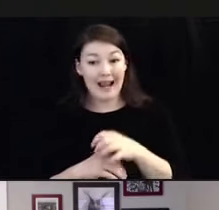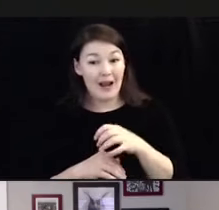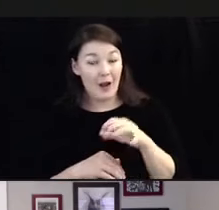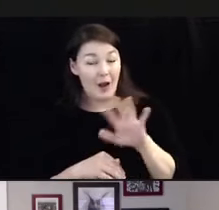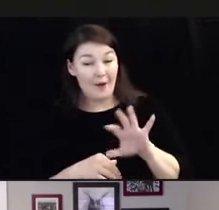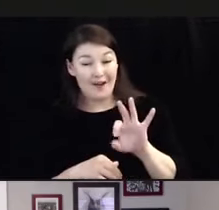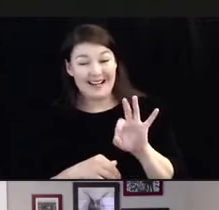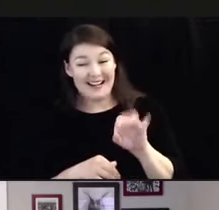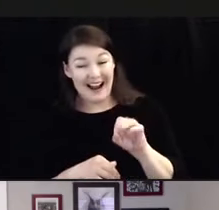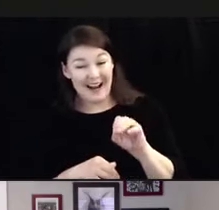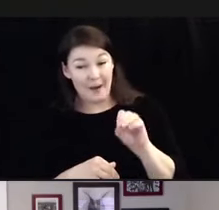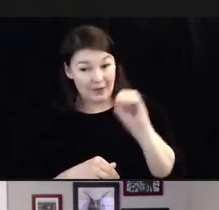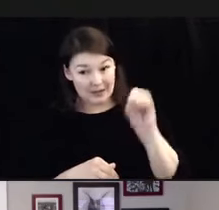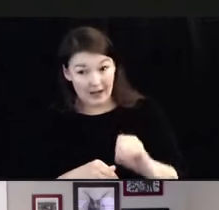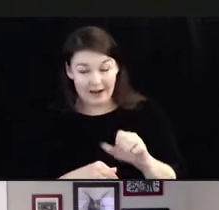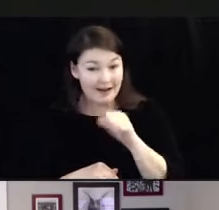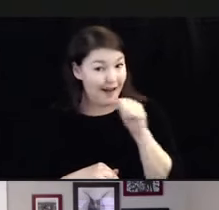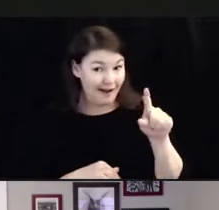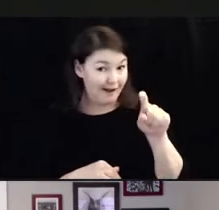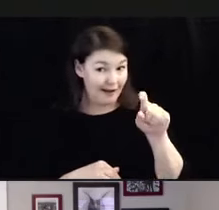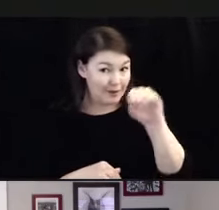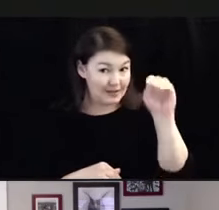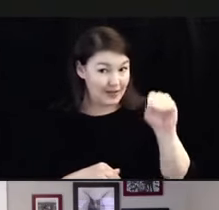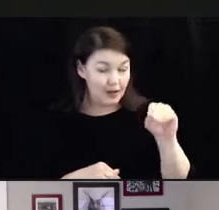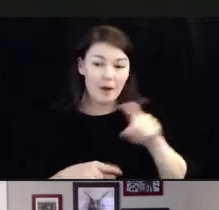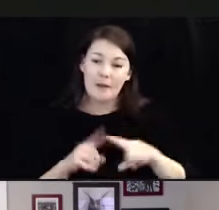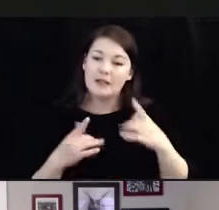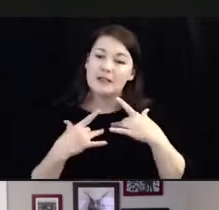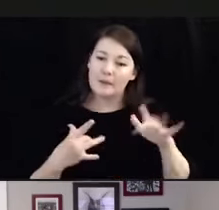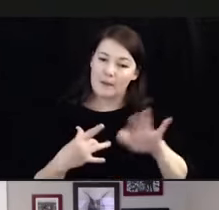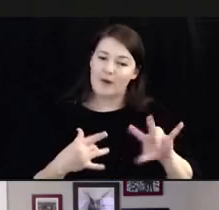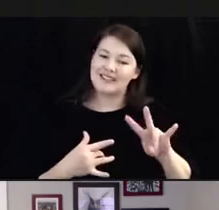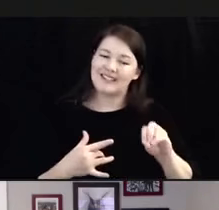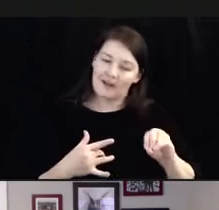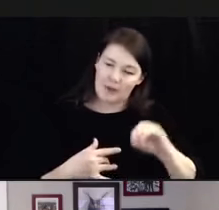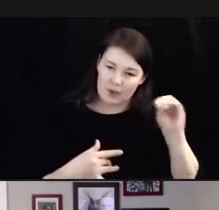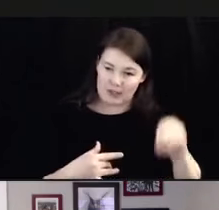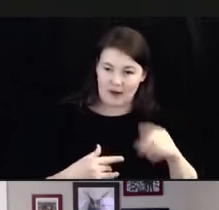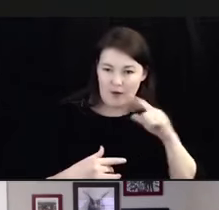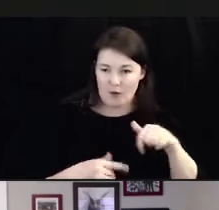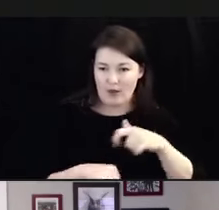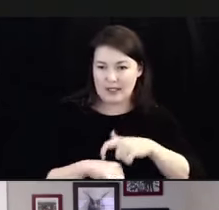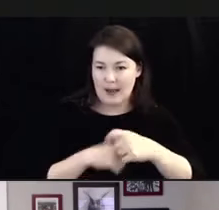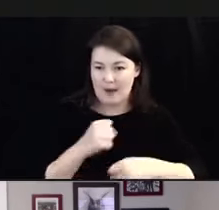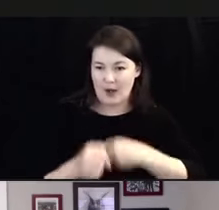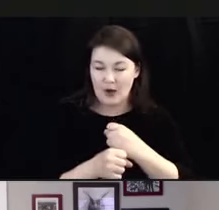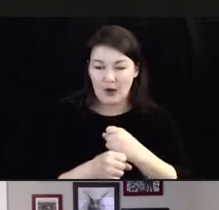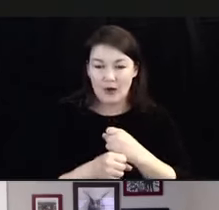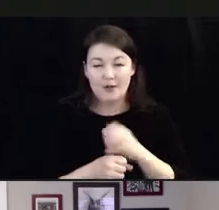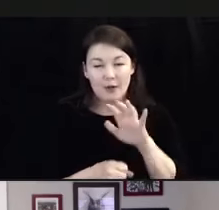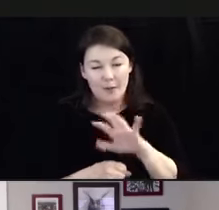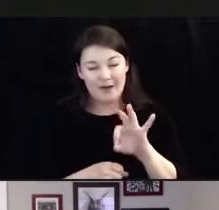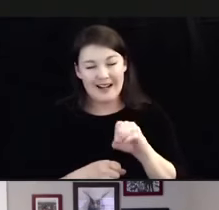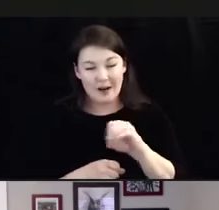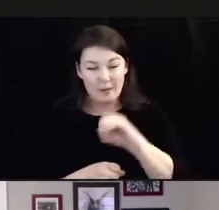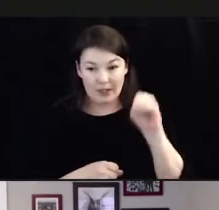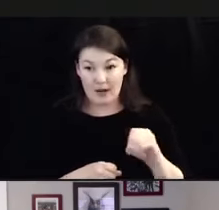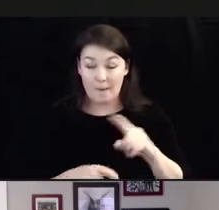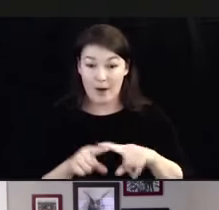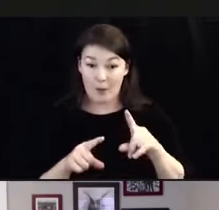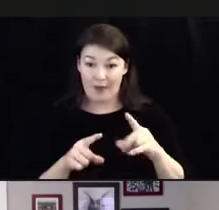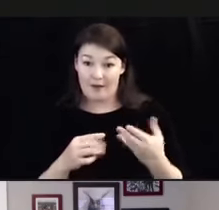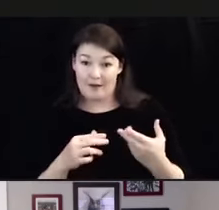not at 70% where we normally have been at this time. We're at 90% capacity. That also means with the variability, some hospitals might